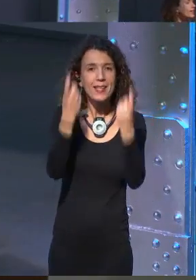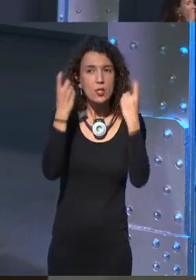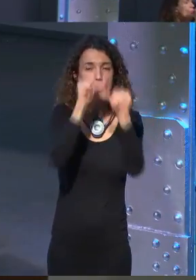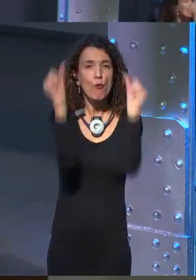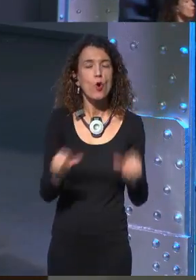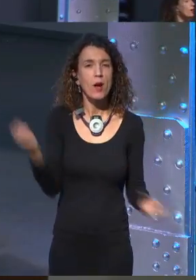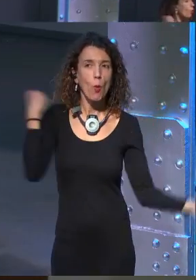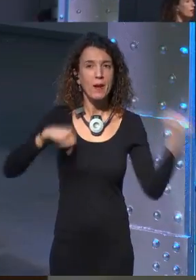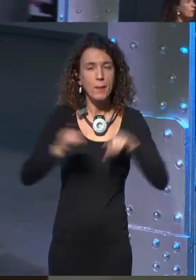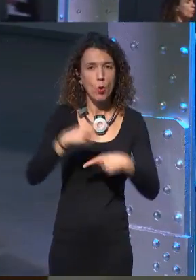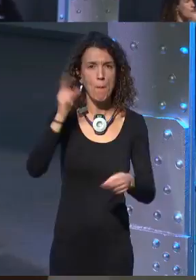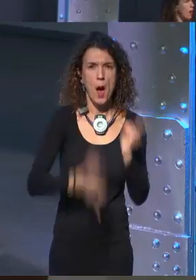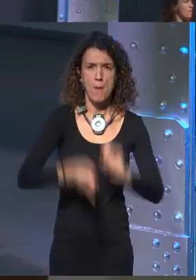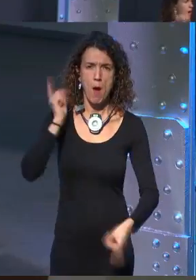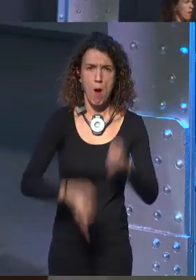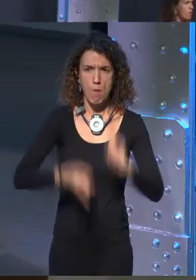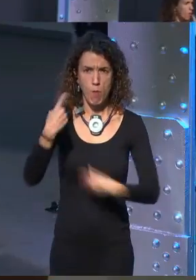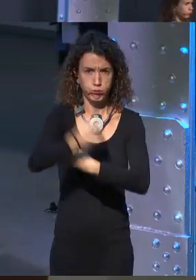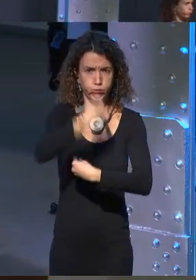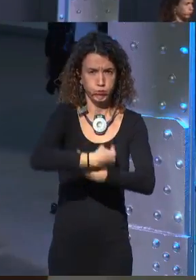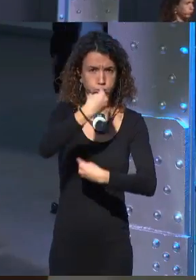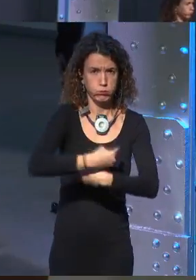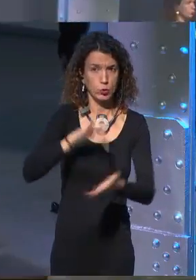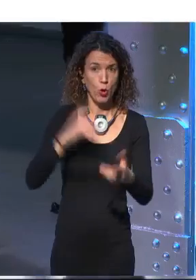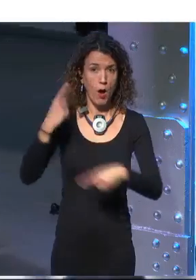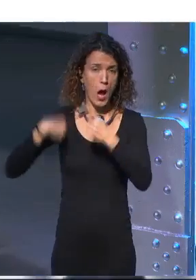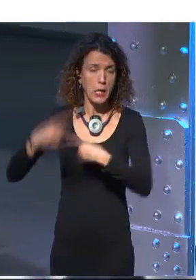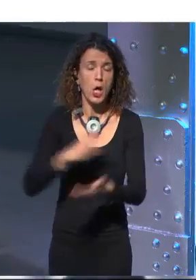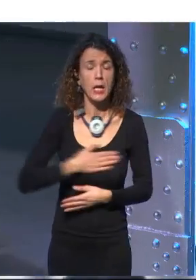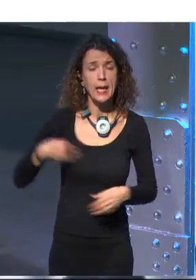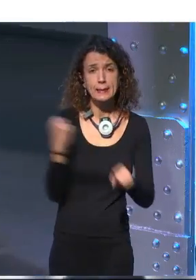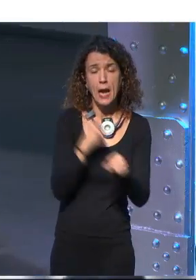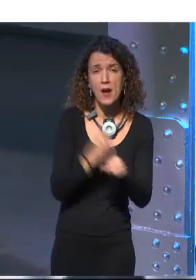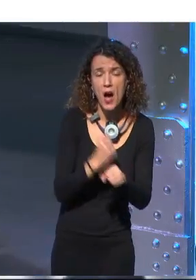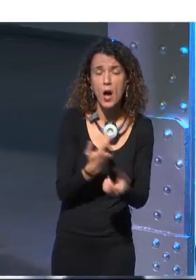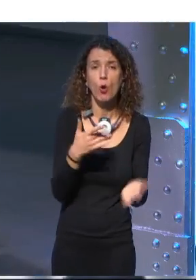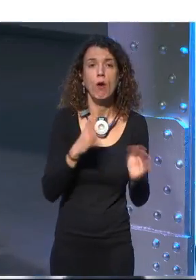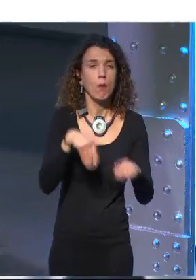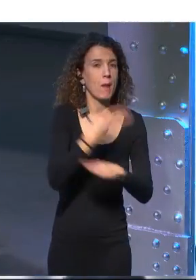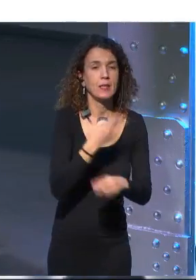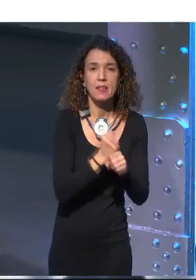Right? That's how we did things. Just, you're lucky you have a job, just go get the job done. Right? We were never taught to actually listen to